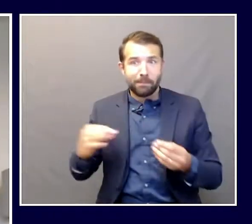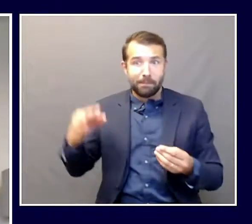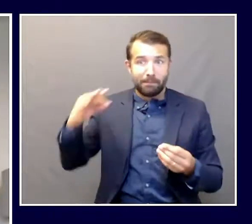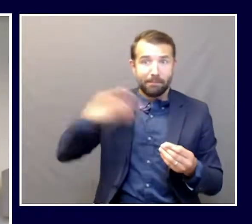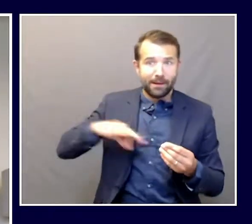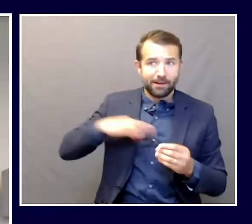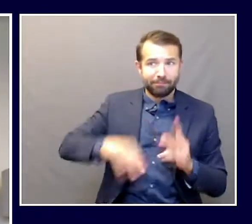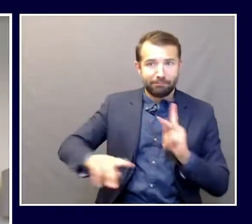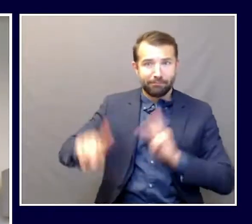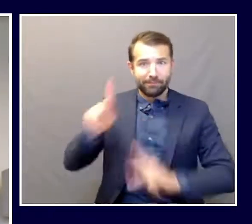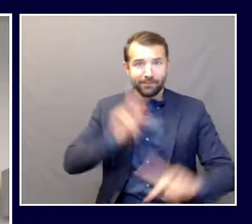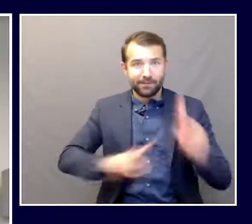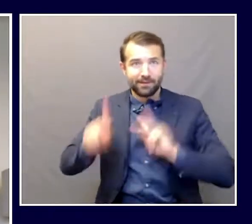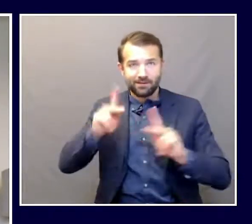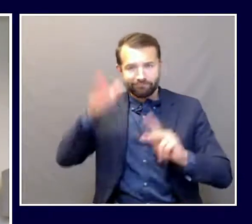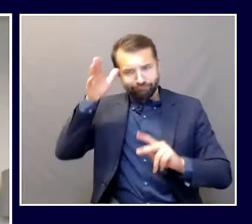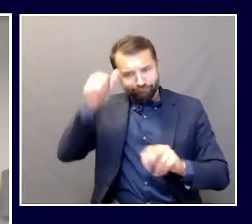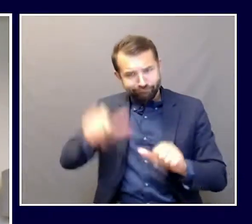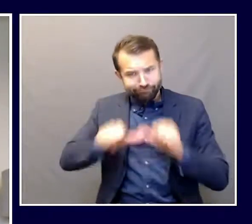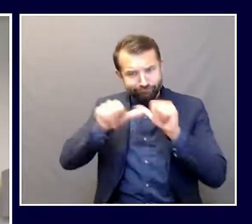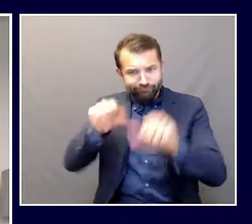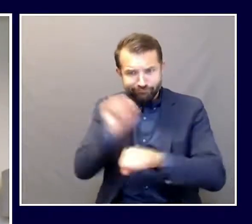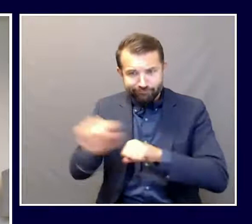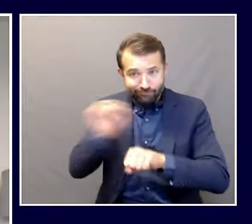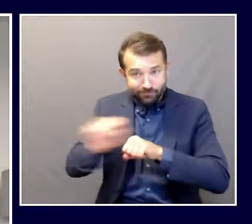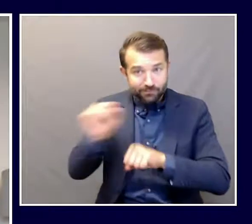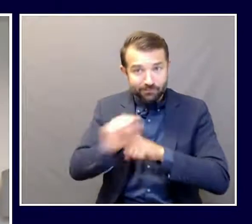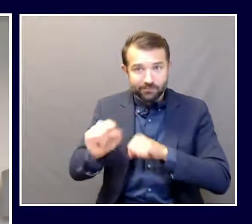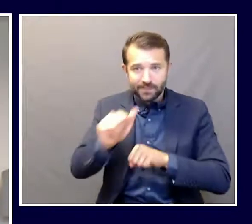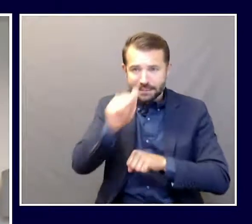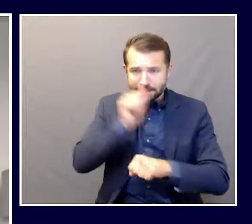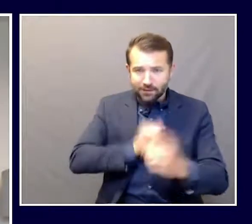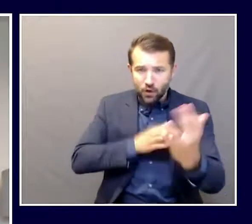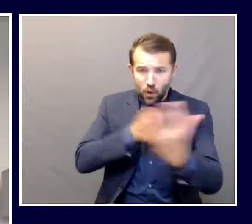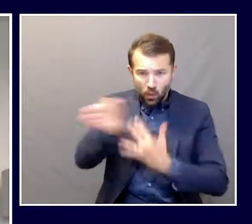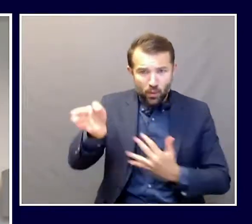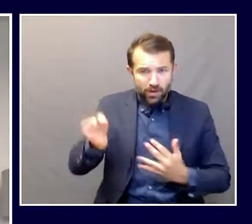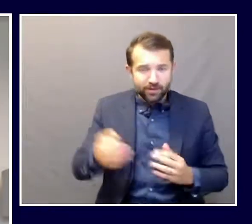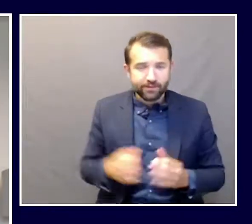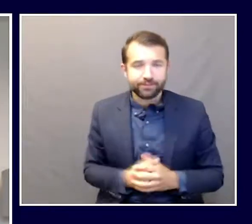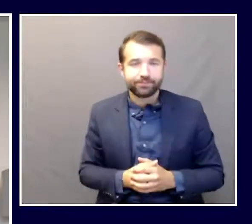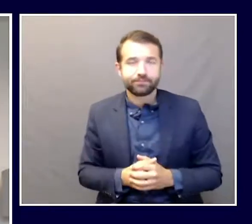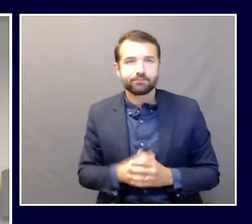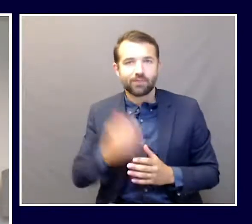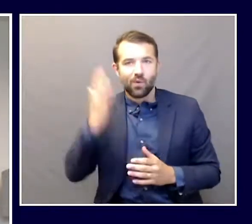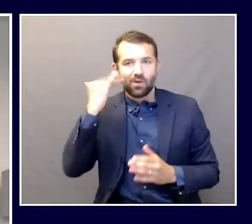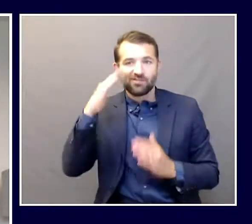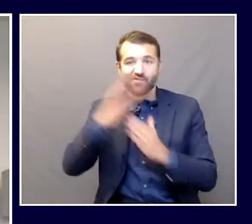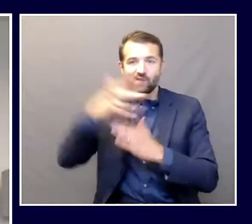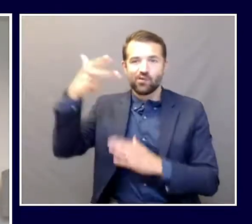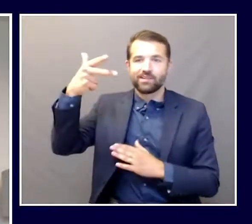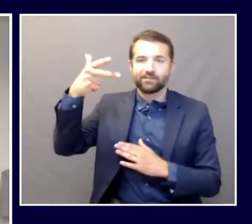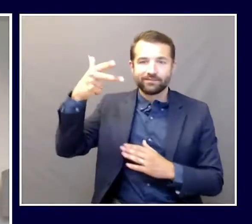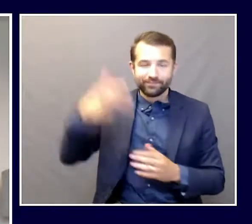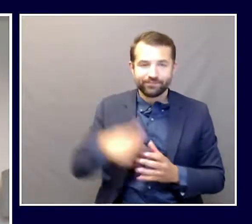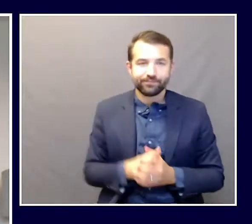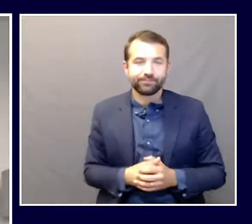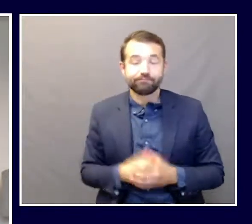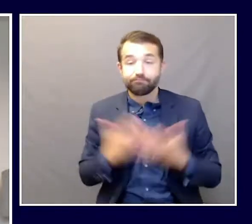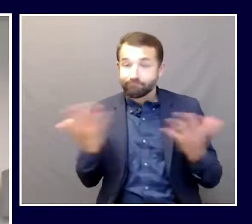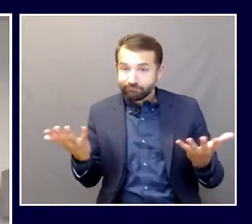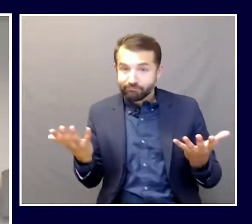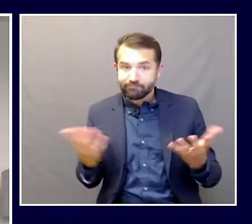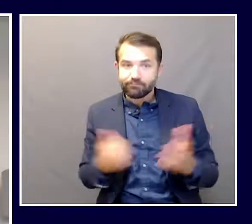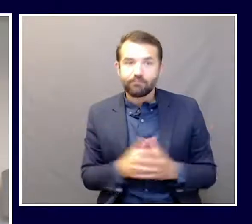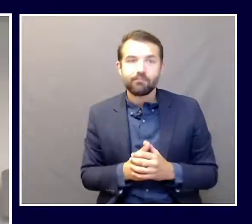specifically hasn't been vaccinated in Maine after the June 30th. And we're going to ask a couple of questions, and we're going to get at it through different